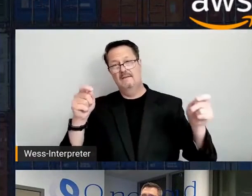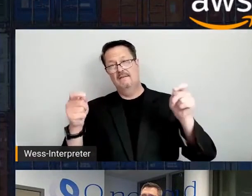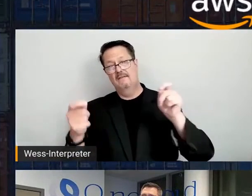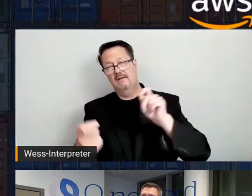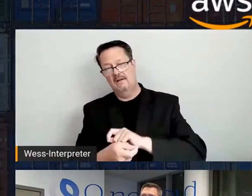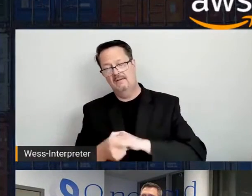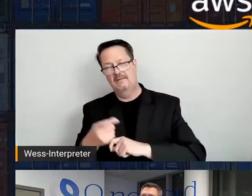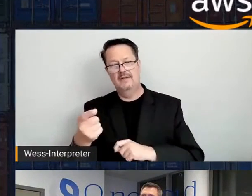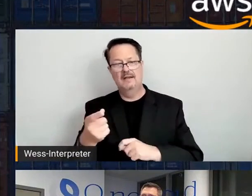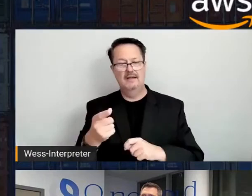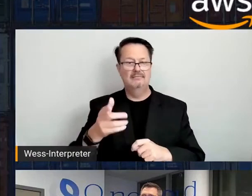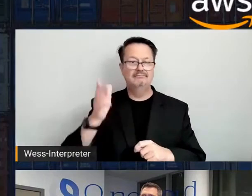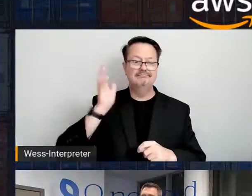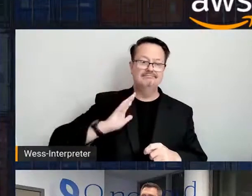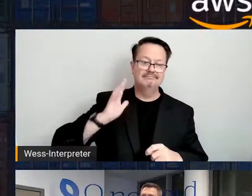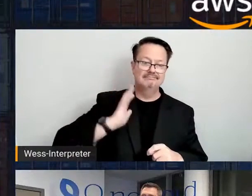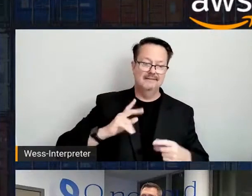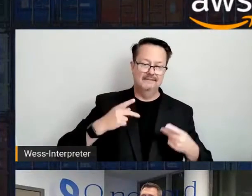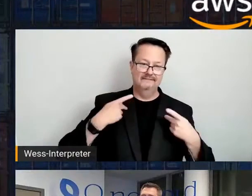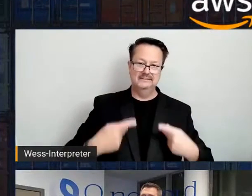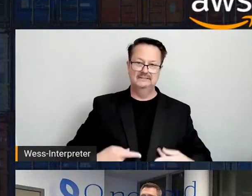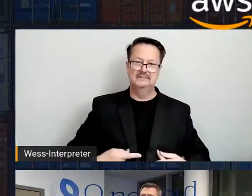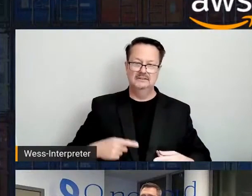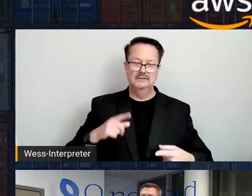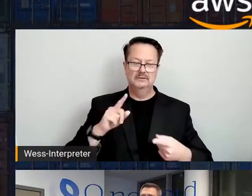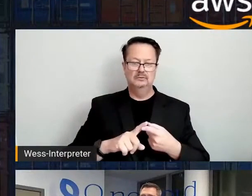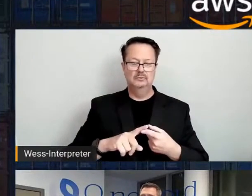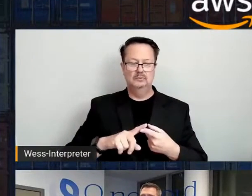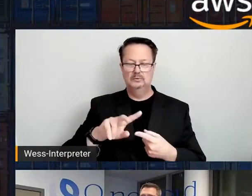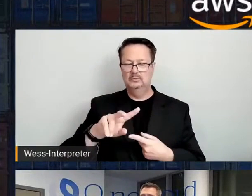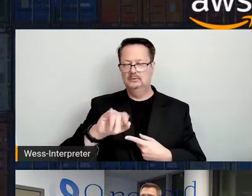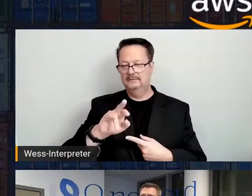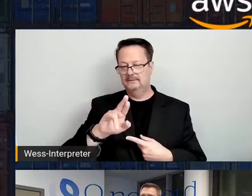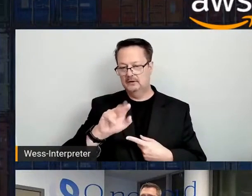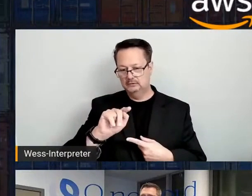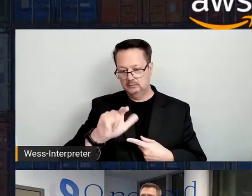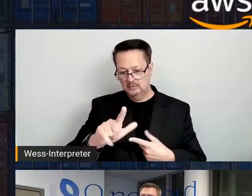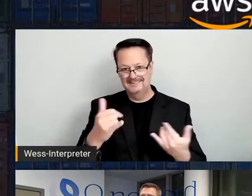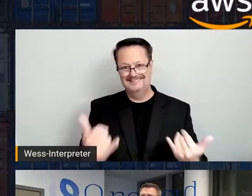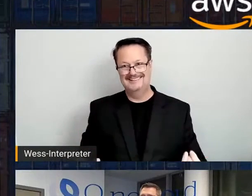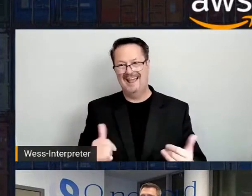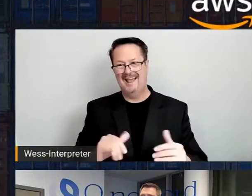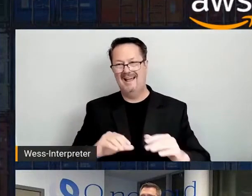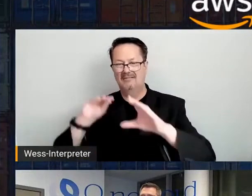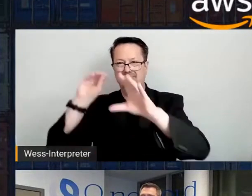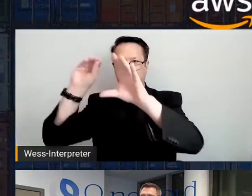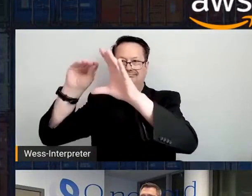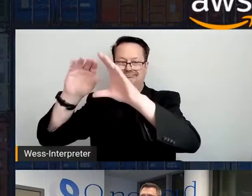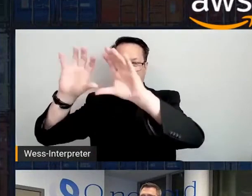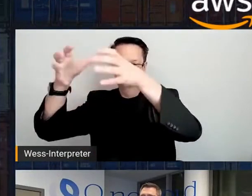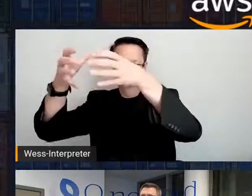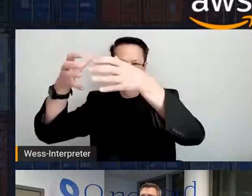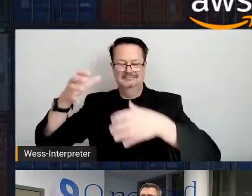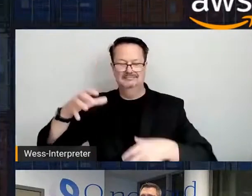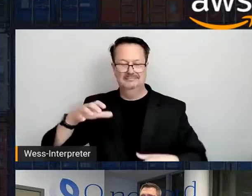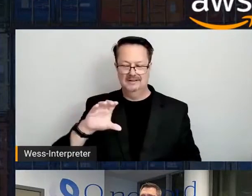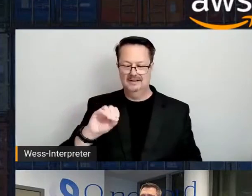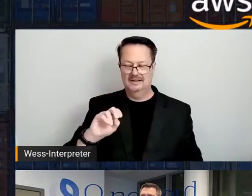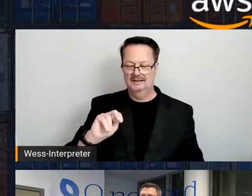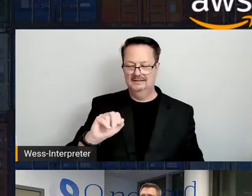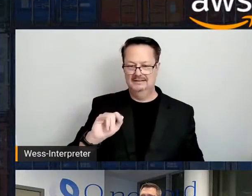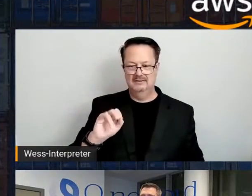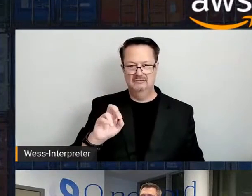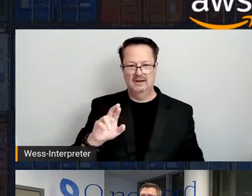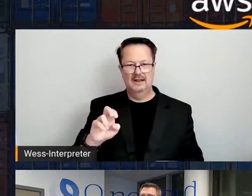they went from kind of like physical to virtualized, and now they're going into containerized. And the ability